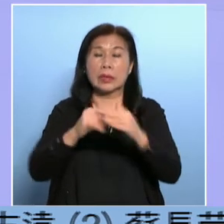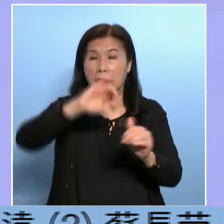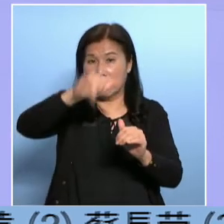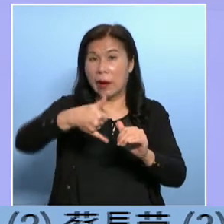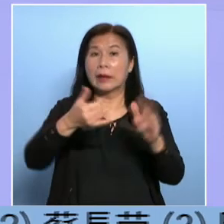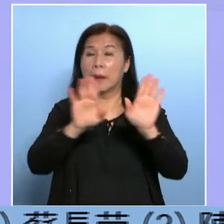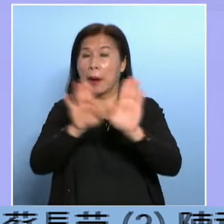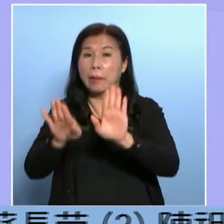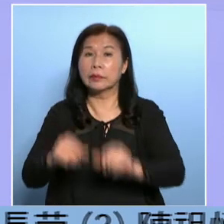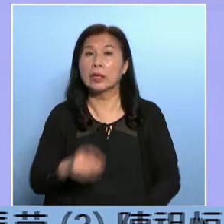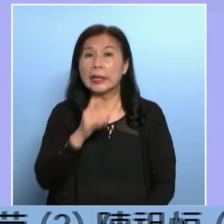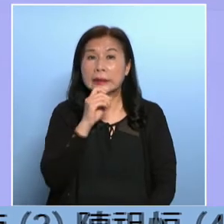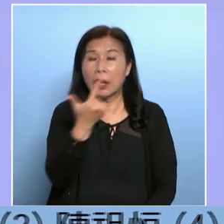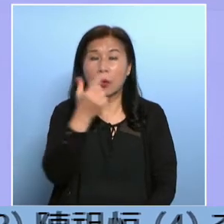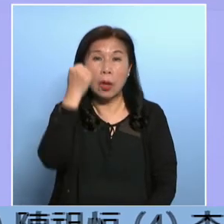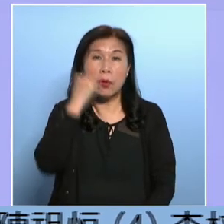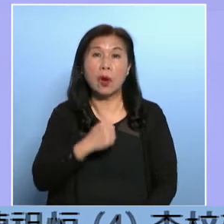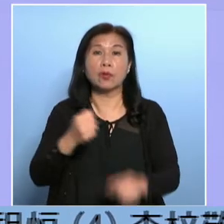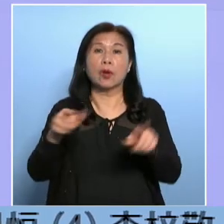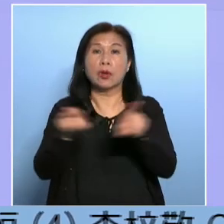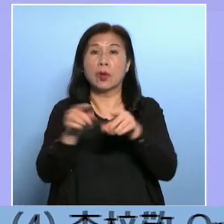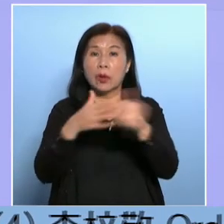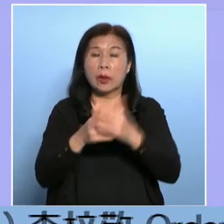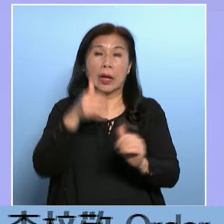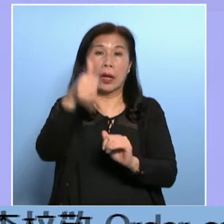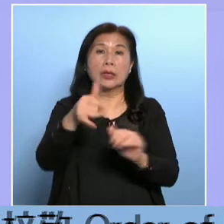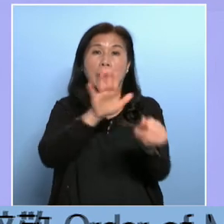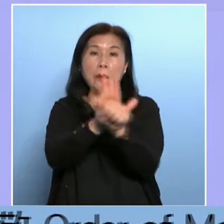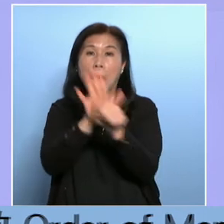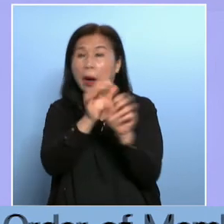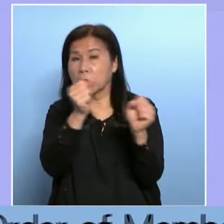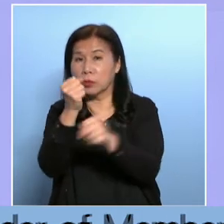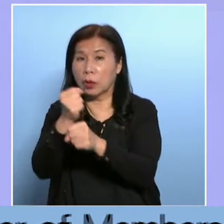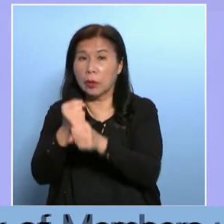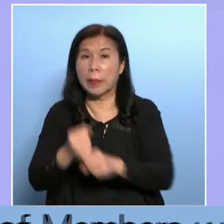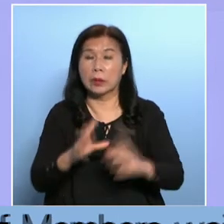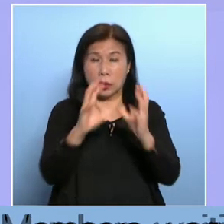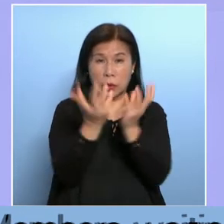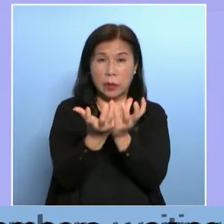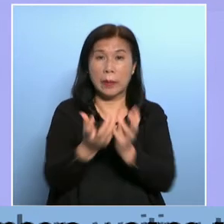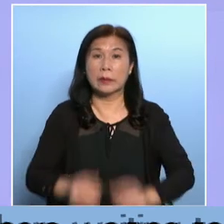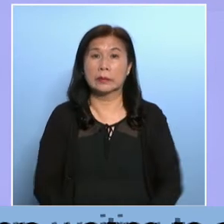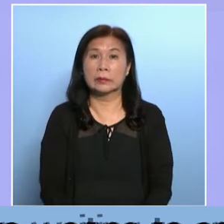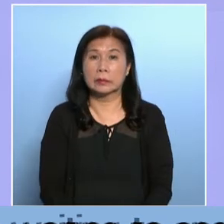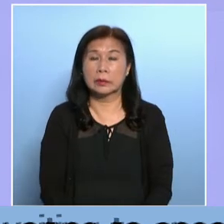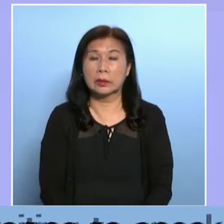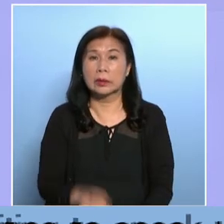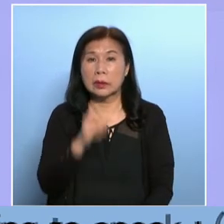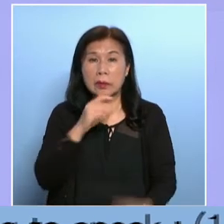have appealed to their retired colleagues to coming back for help, and a lot of the retirees have volunteered